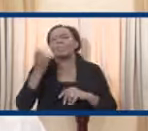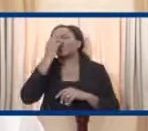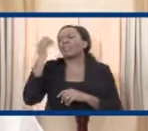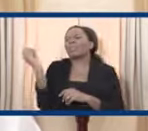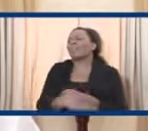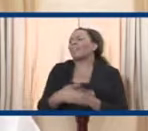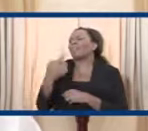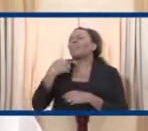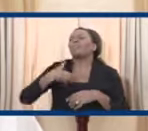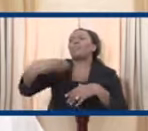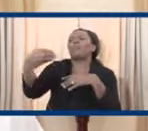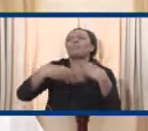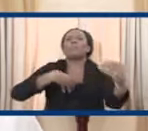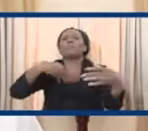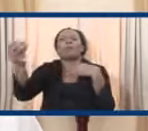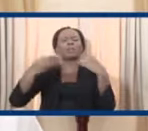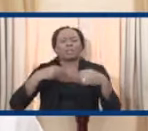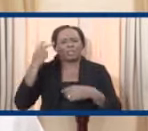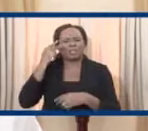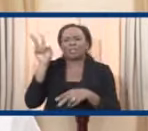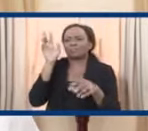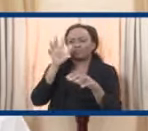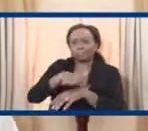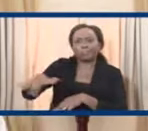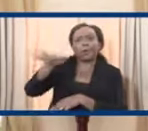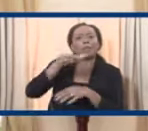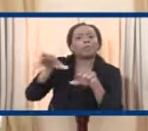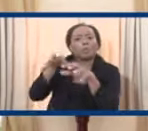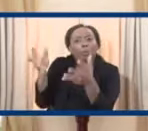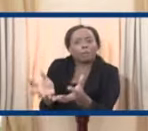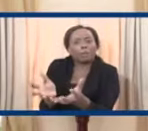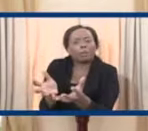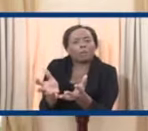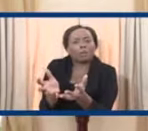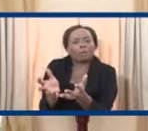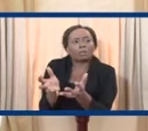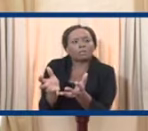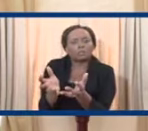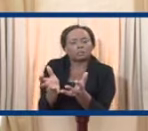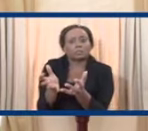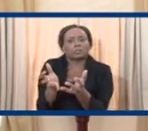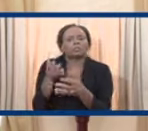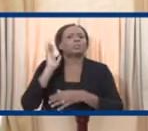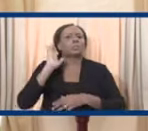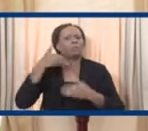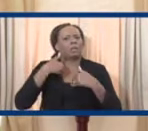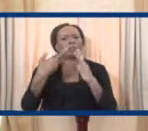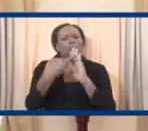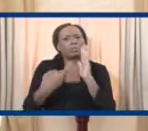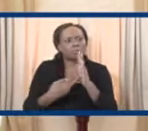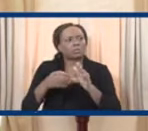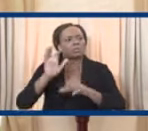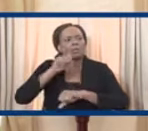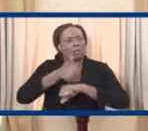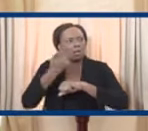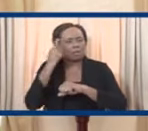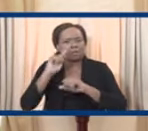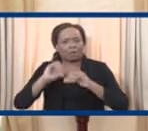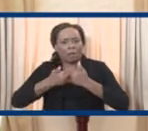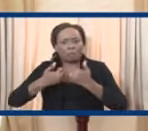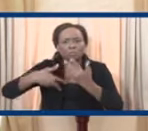you see them on television elsewhere. Very soon, the protocols governing our ability to socialize, I will announce,